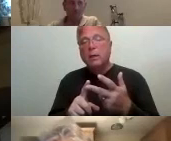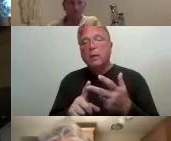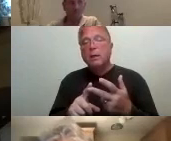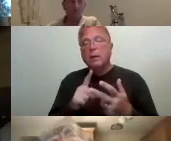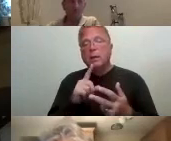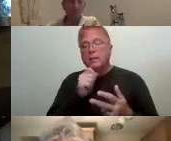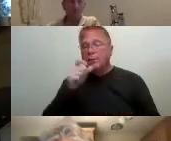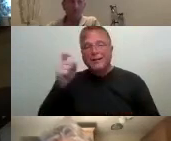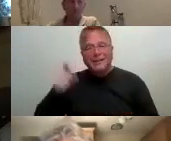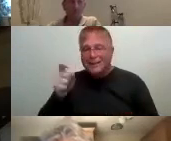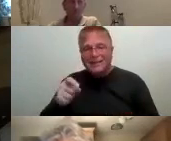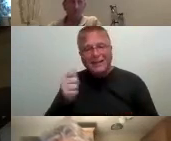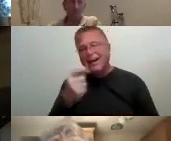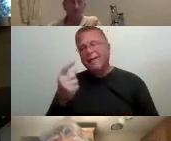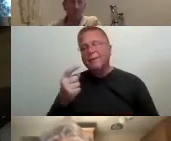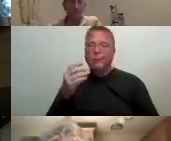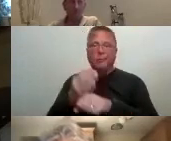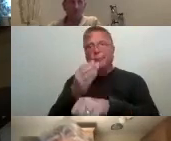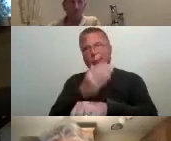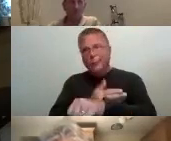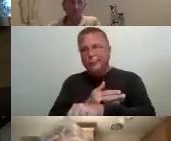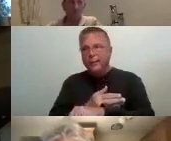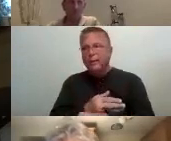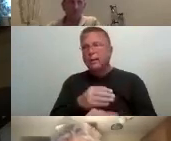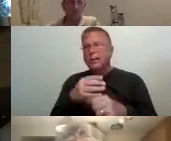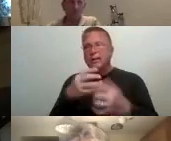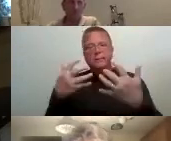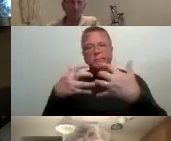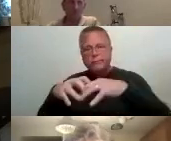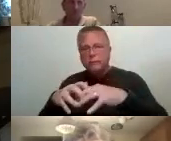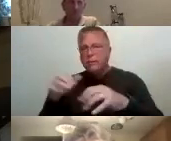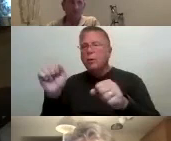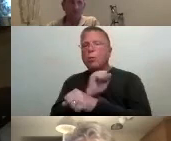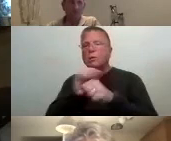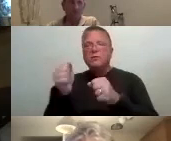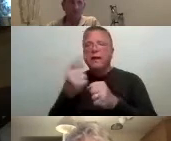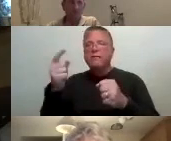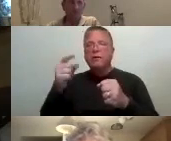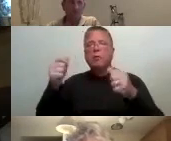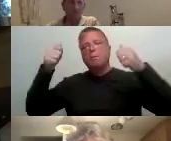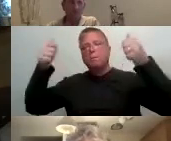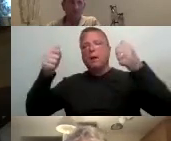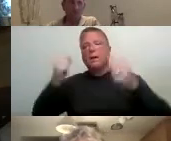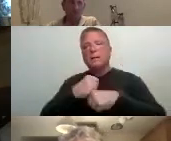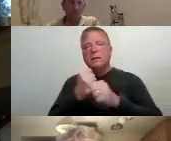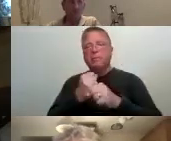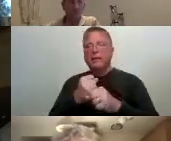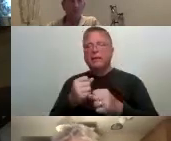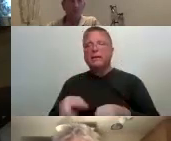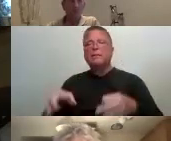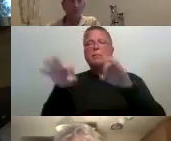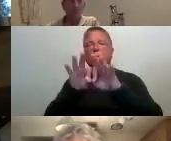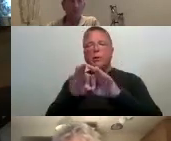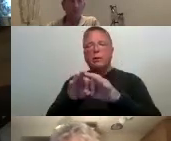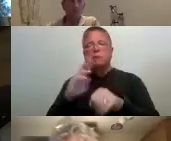not necessary for every improvement to work for everybody in order for it to be useful. We've heard a number of responses